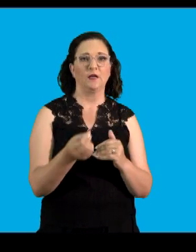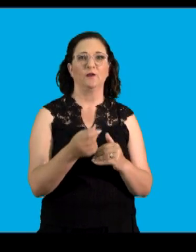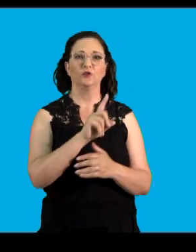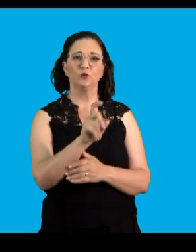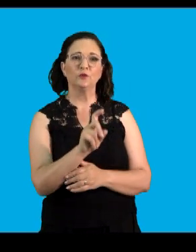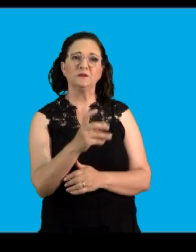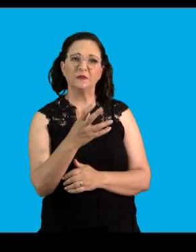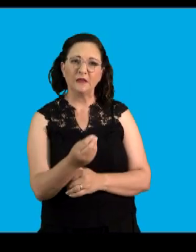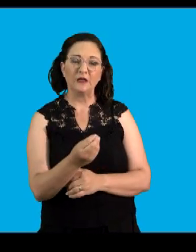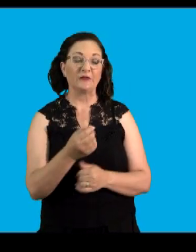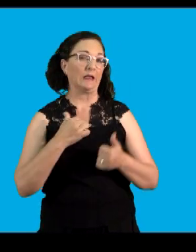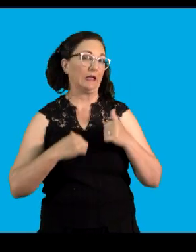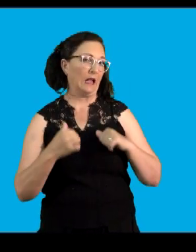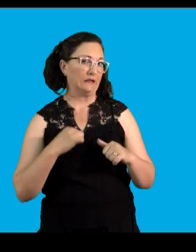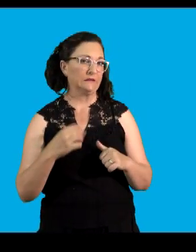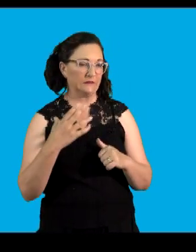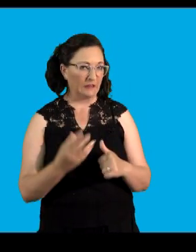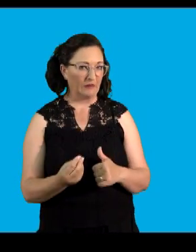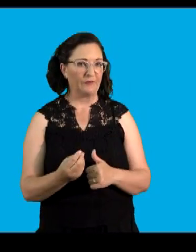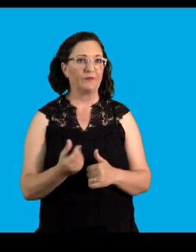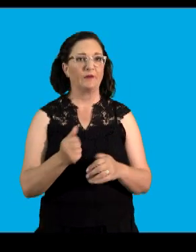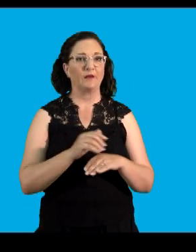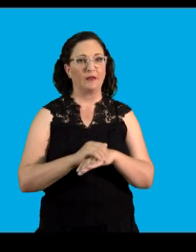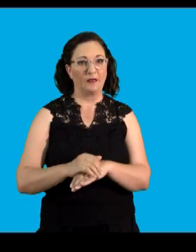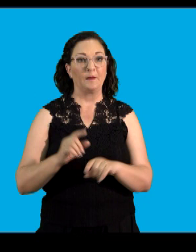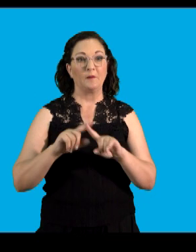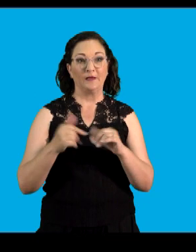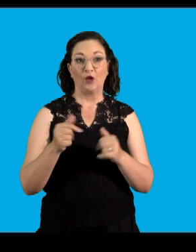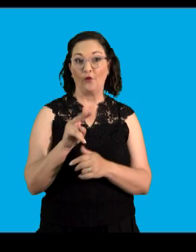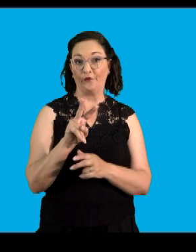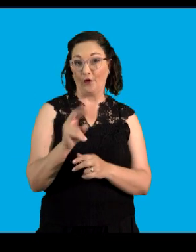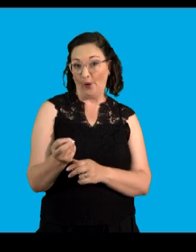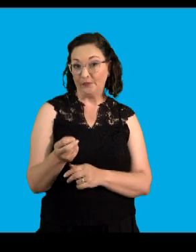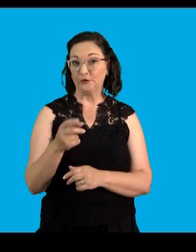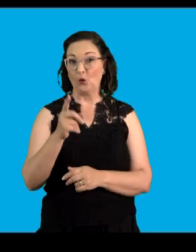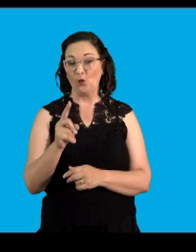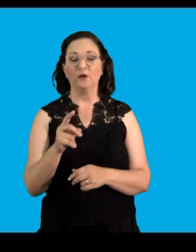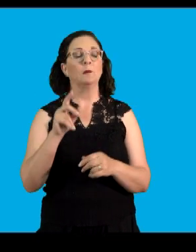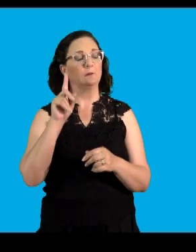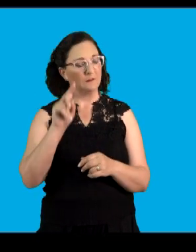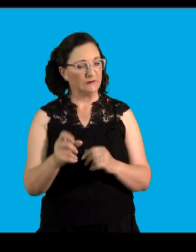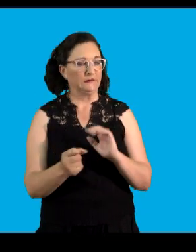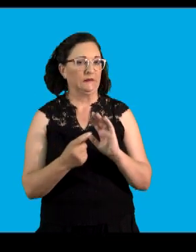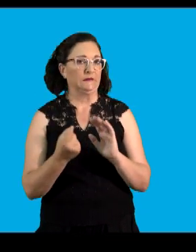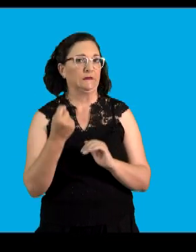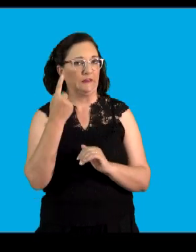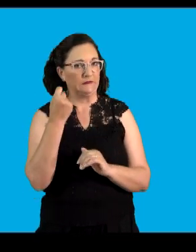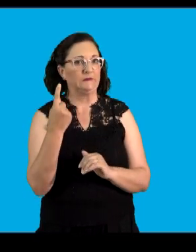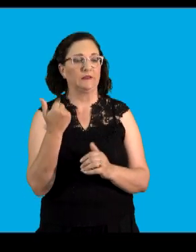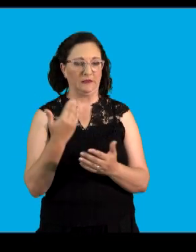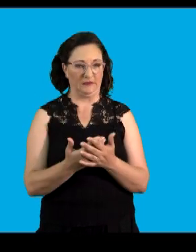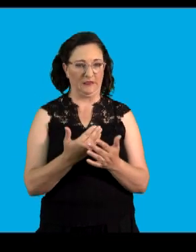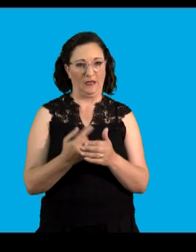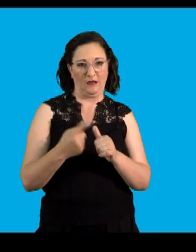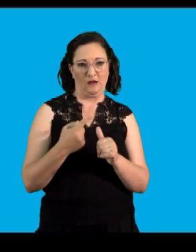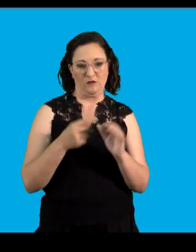questioning. Then we've got action verbs. Very, very, very important that you understand the action verbs so that you are able to answer accordingly. And